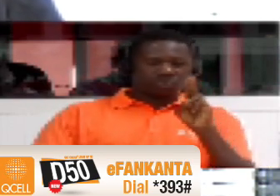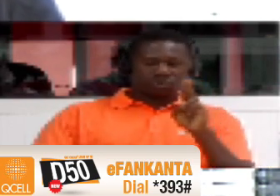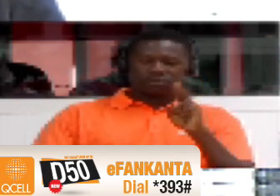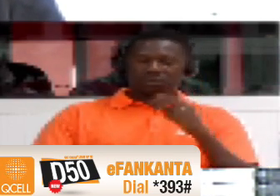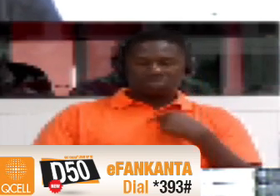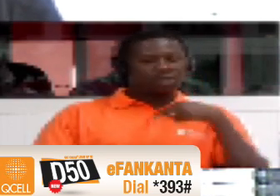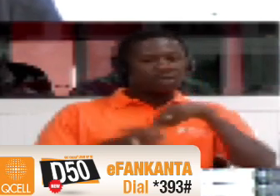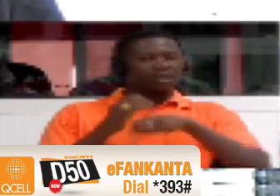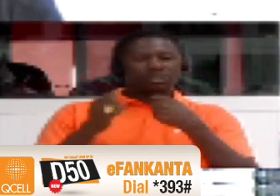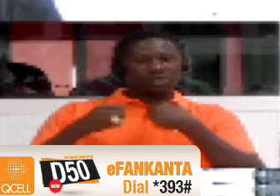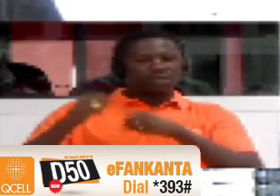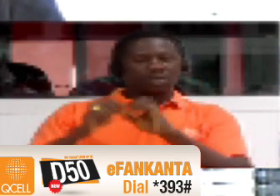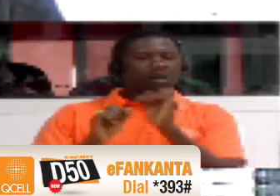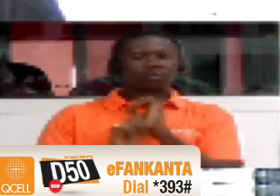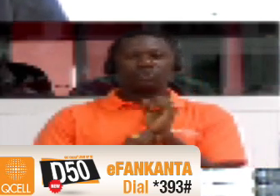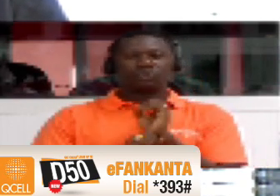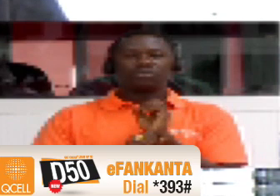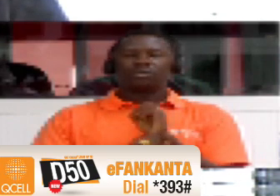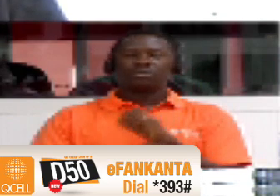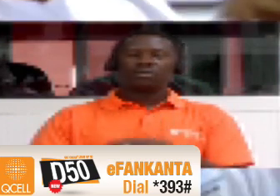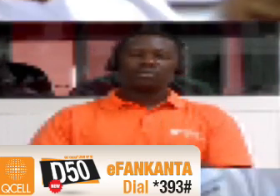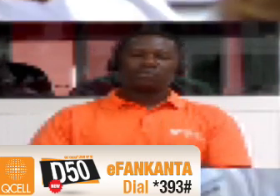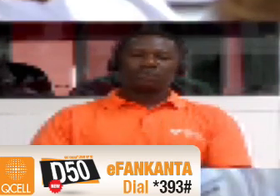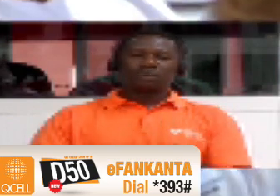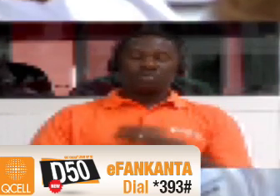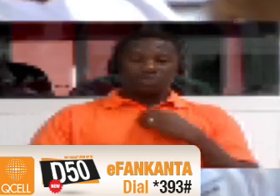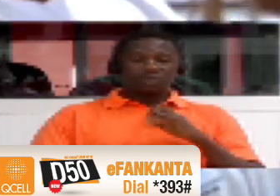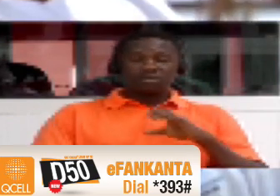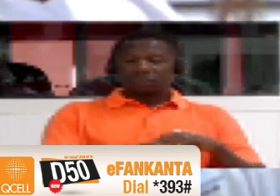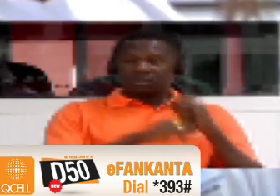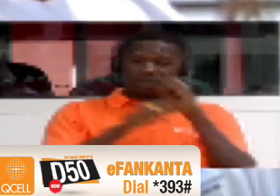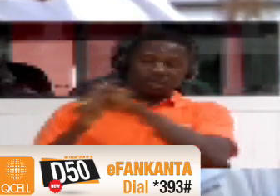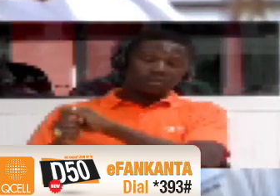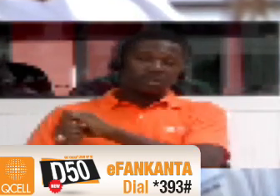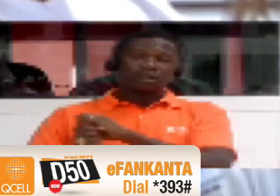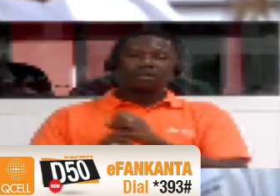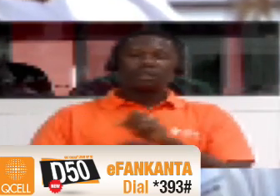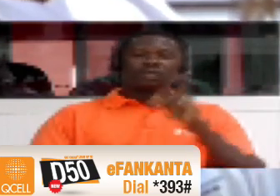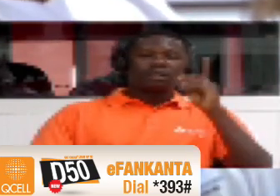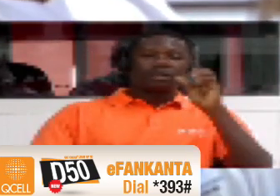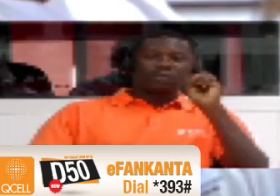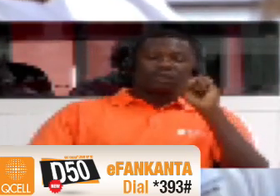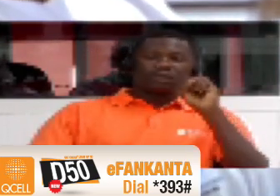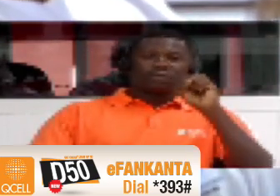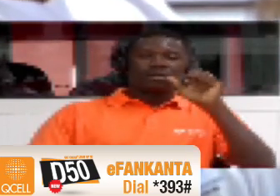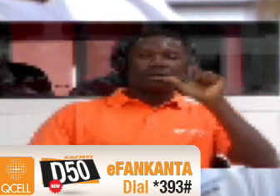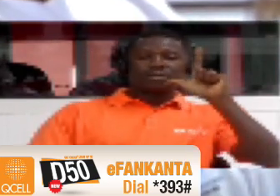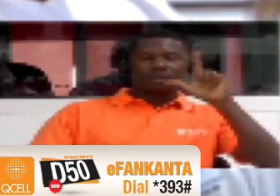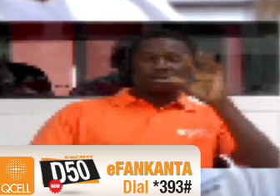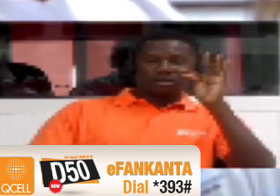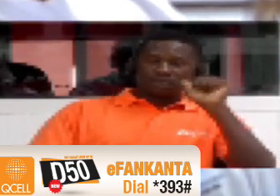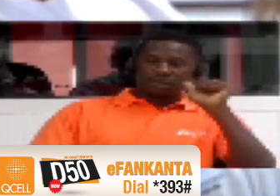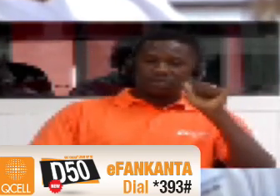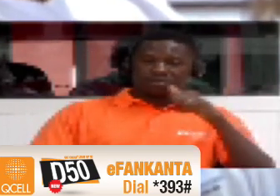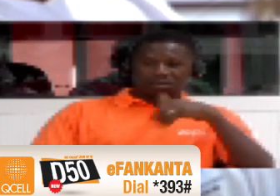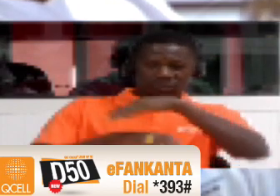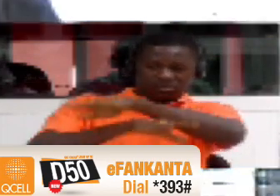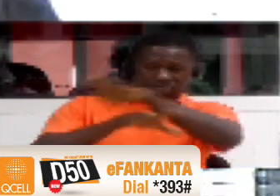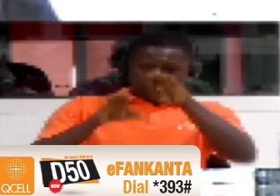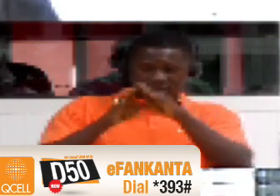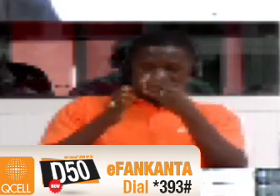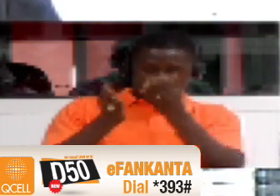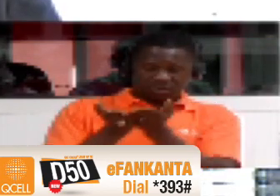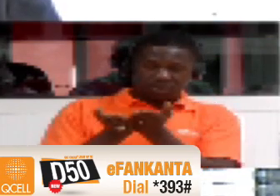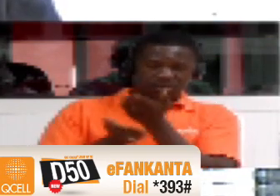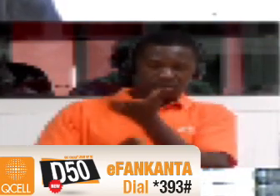course. Inatante attach Delta Platoon. But I was attached to the Delta Platoon. Me woto nata nga duties